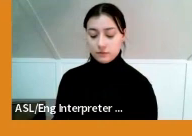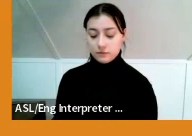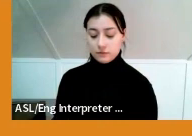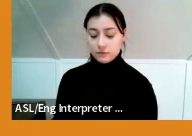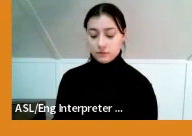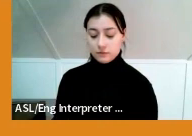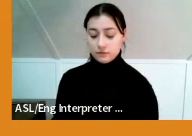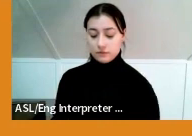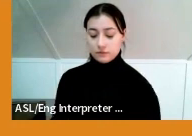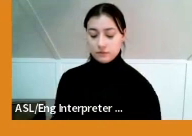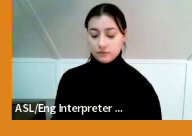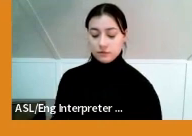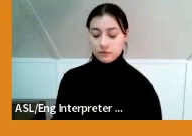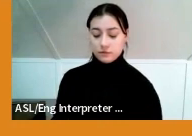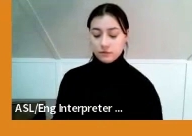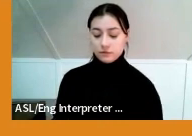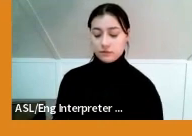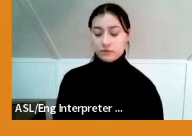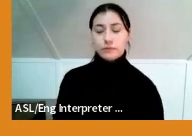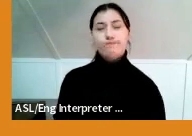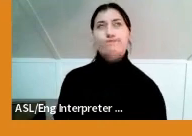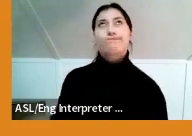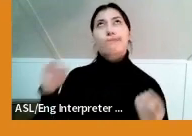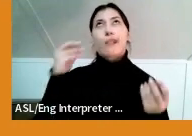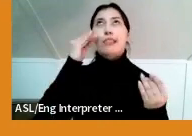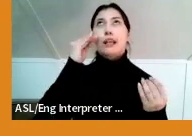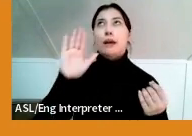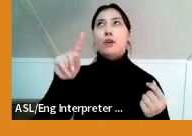Just wrapping my brain around the question.